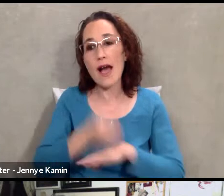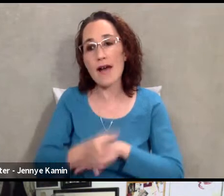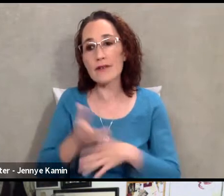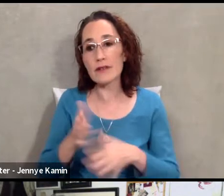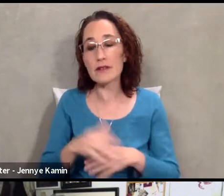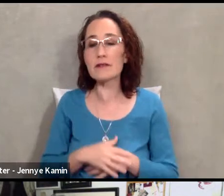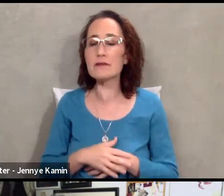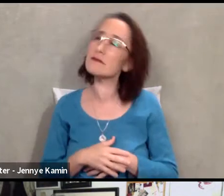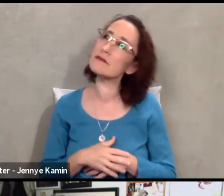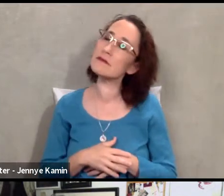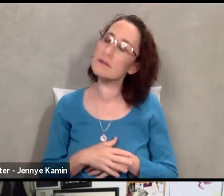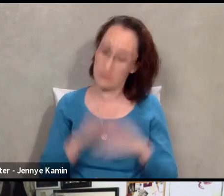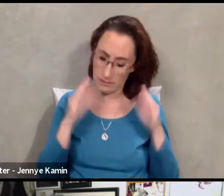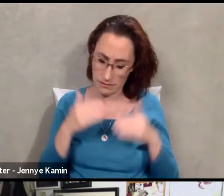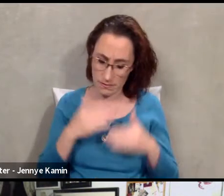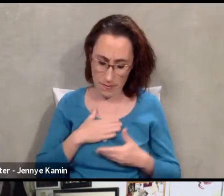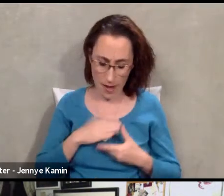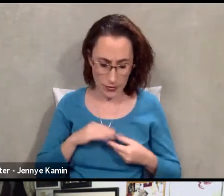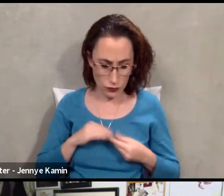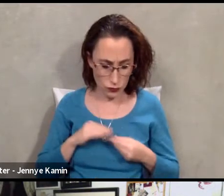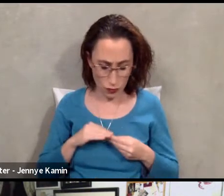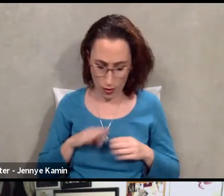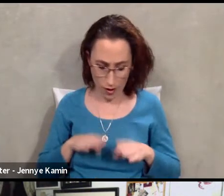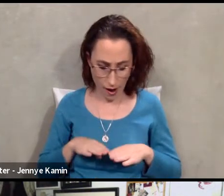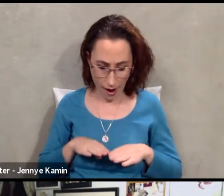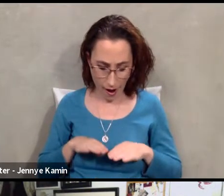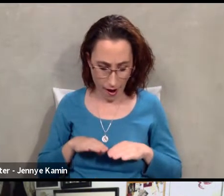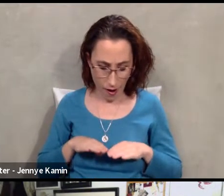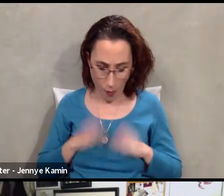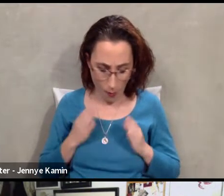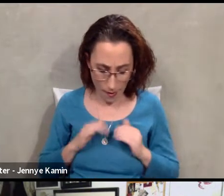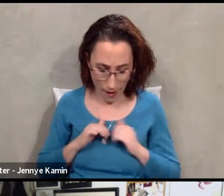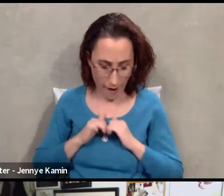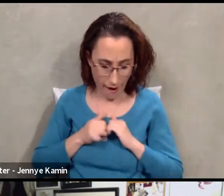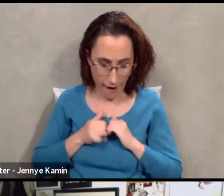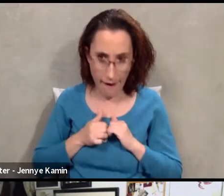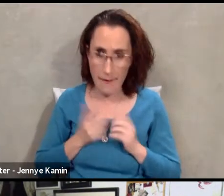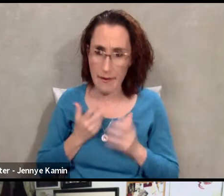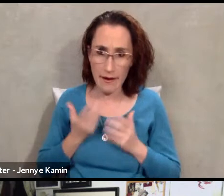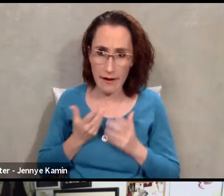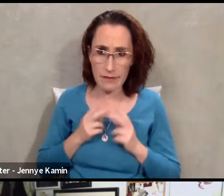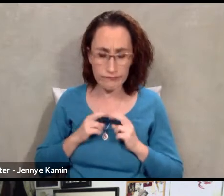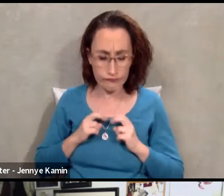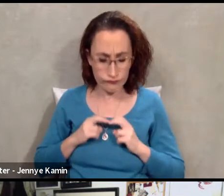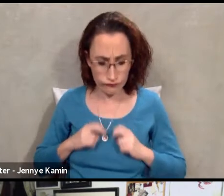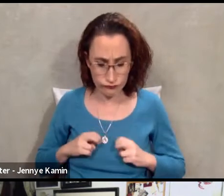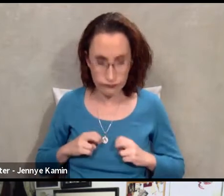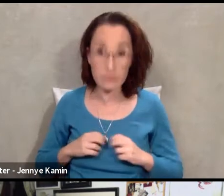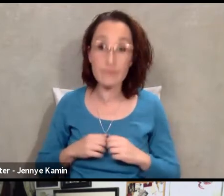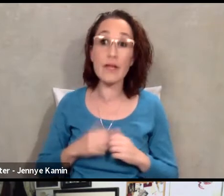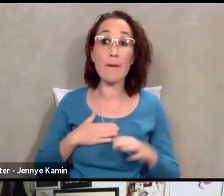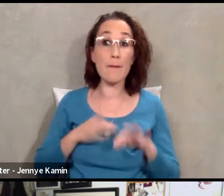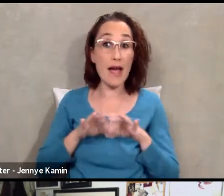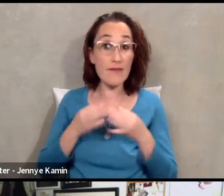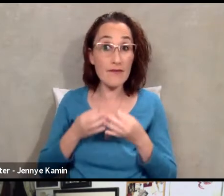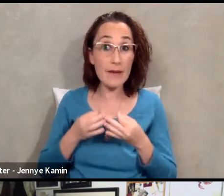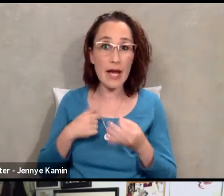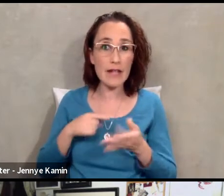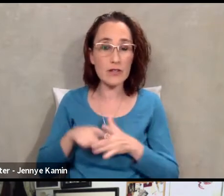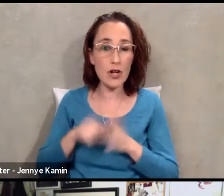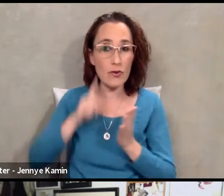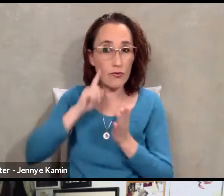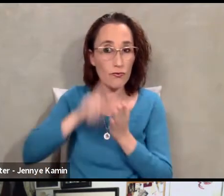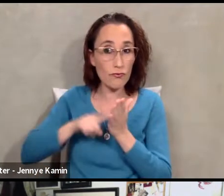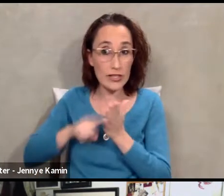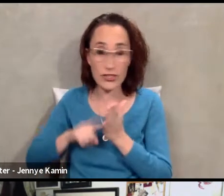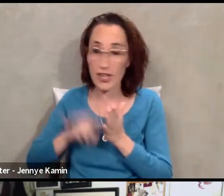own story and where it started. And I ended up doing research about my family that exploded the